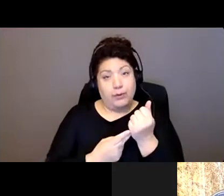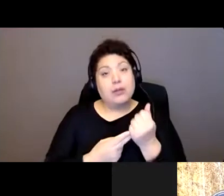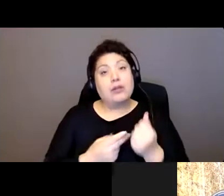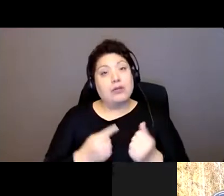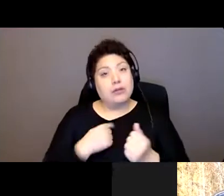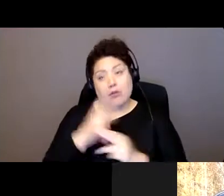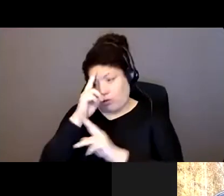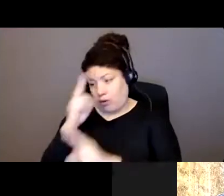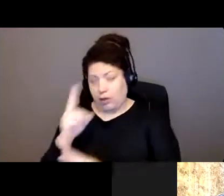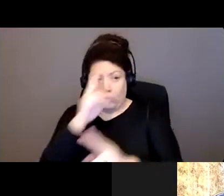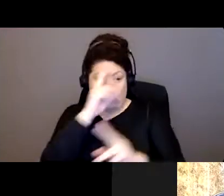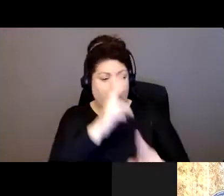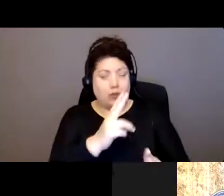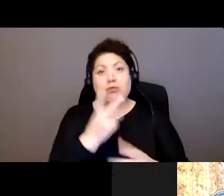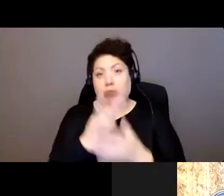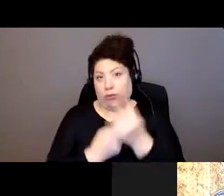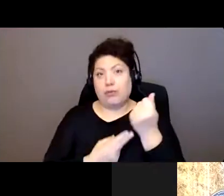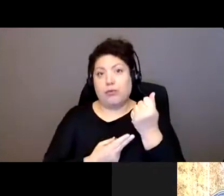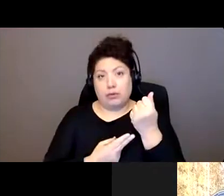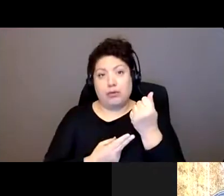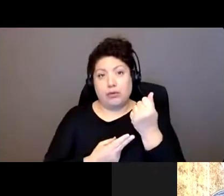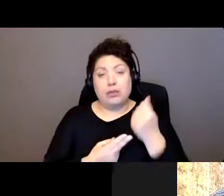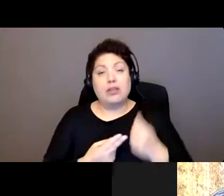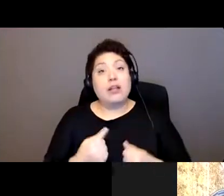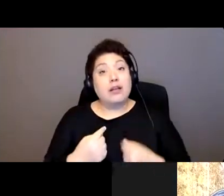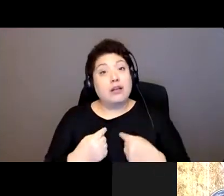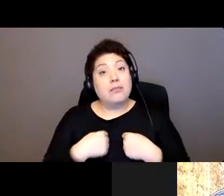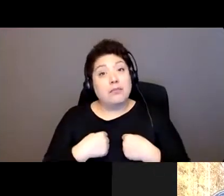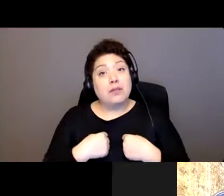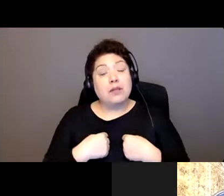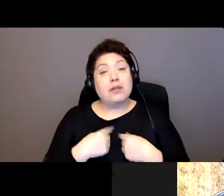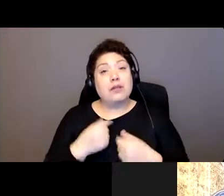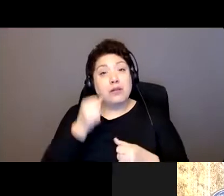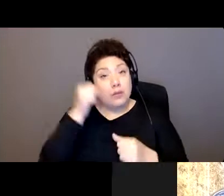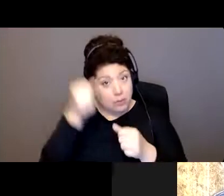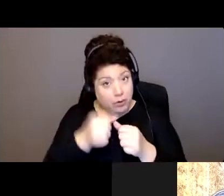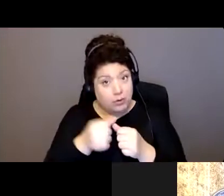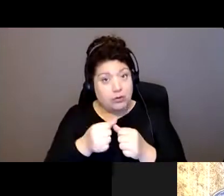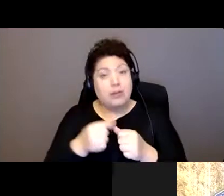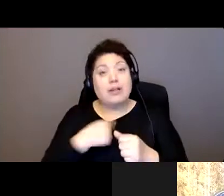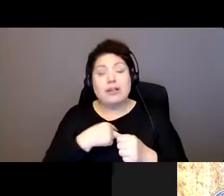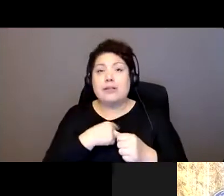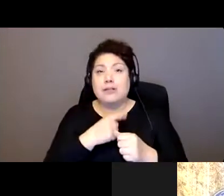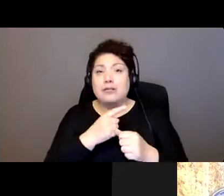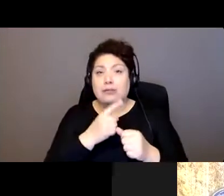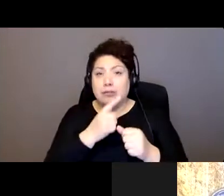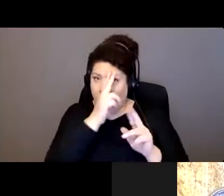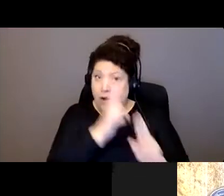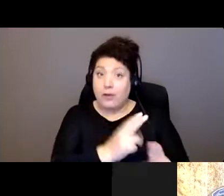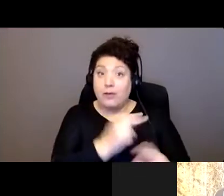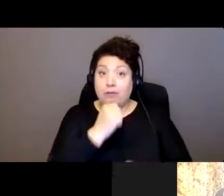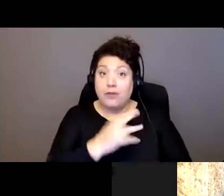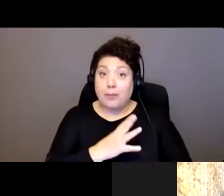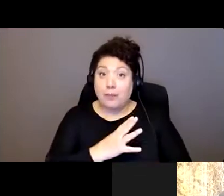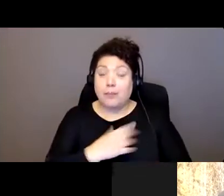both. So for me, I'm a little bit reminded to honor my feminine side a little bit, because I tend